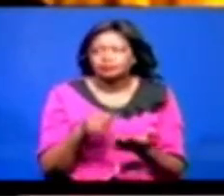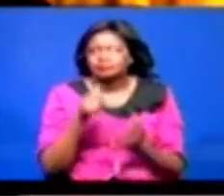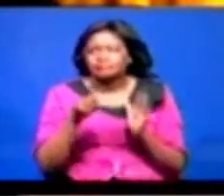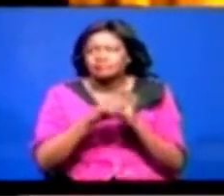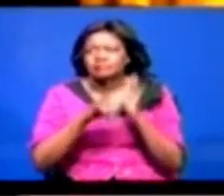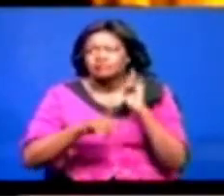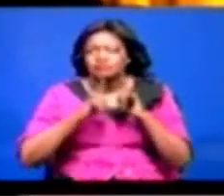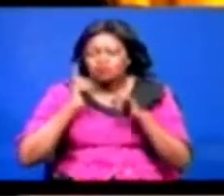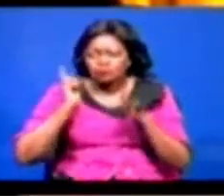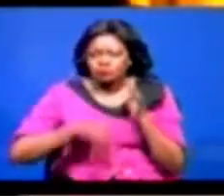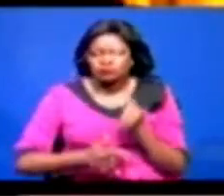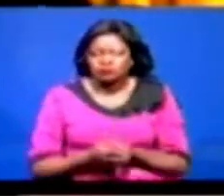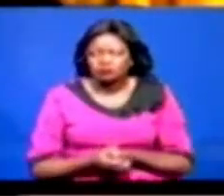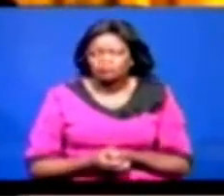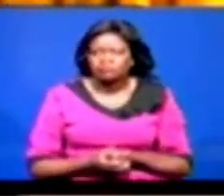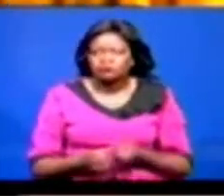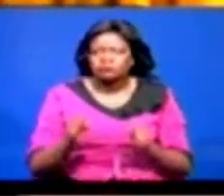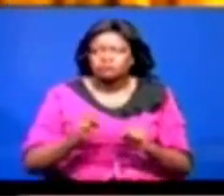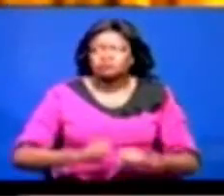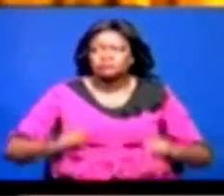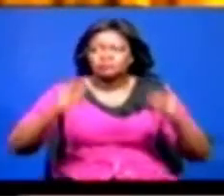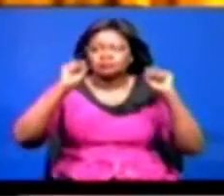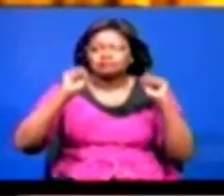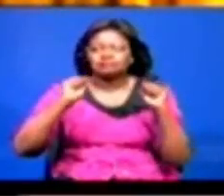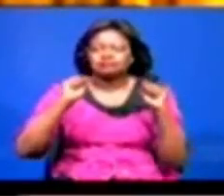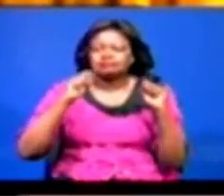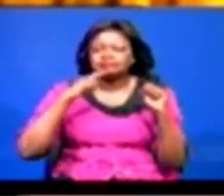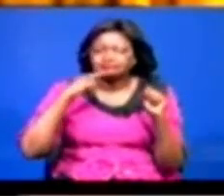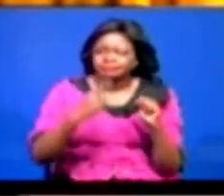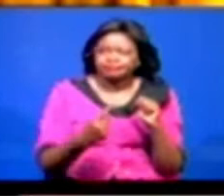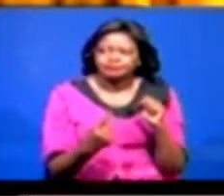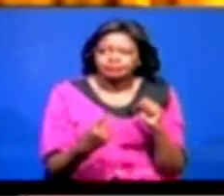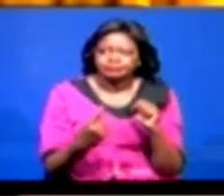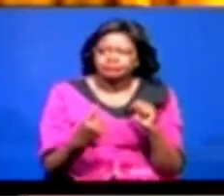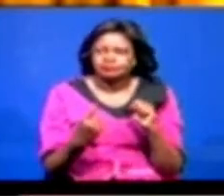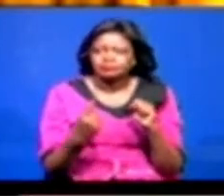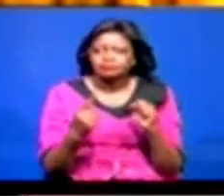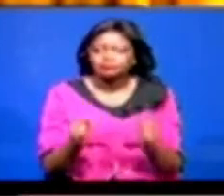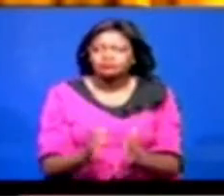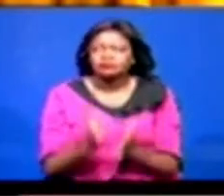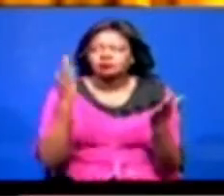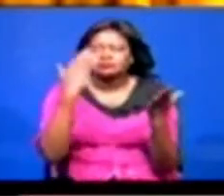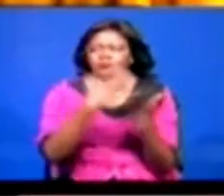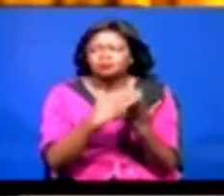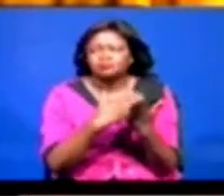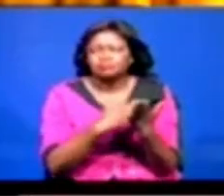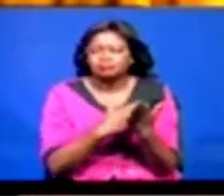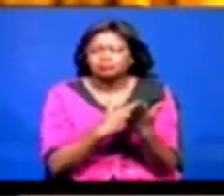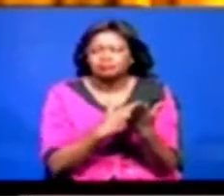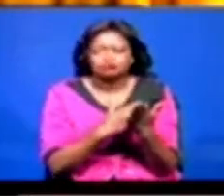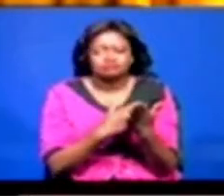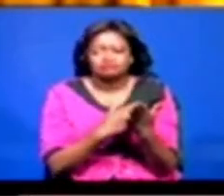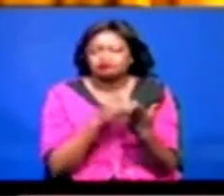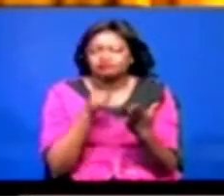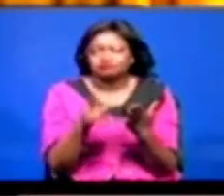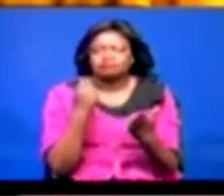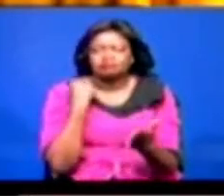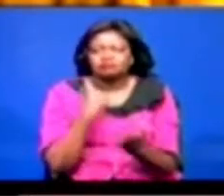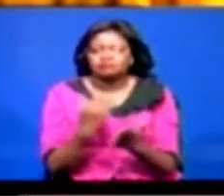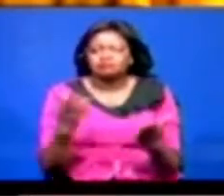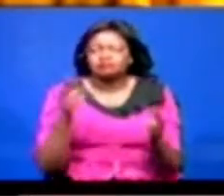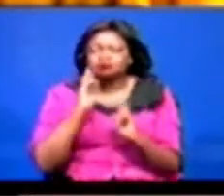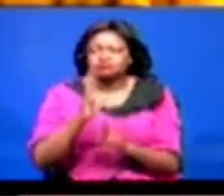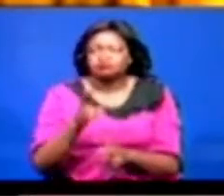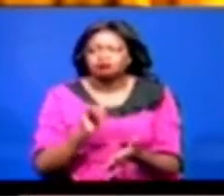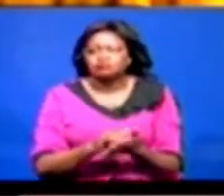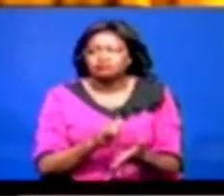what the chairperson is alleged to have said in a public statement. My lords, these are newspaper reports that are given